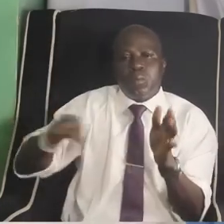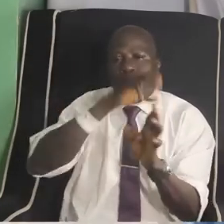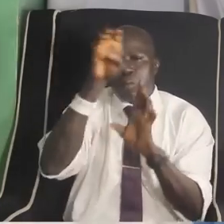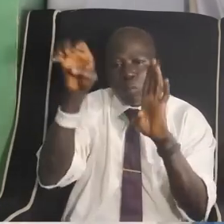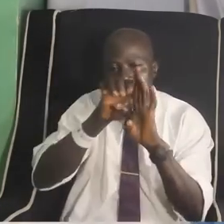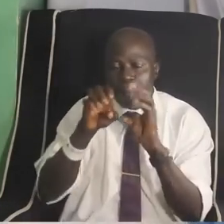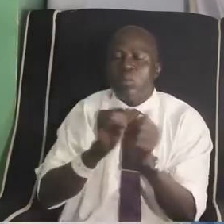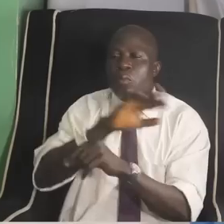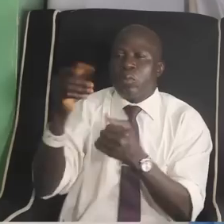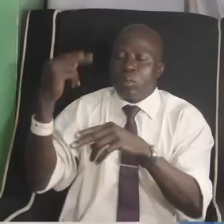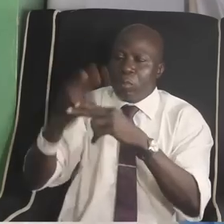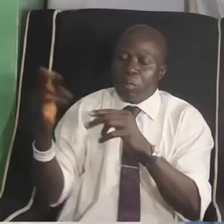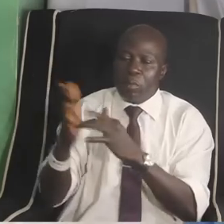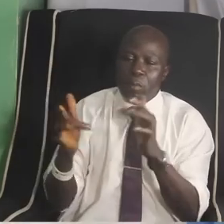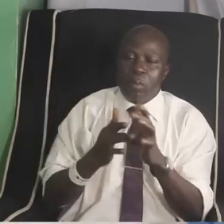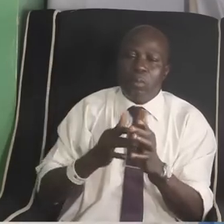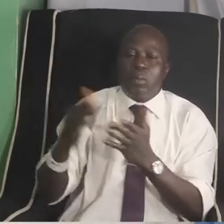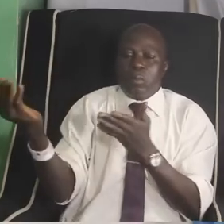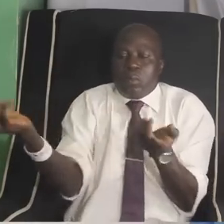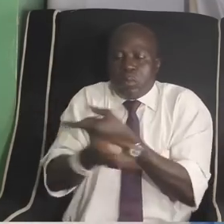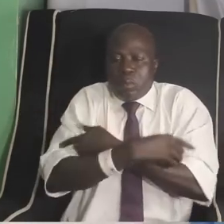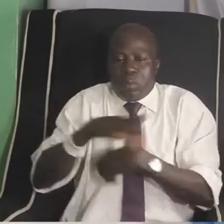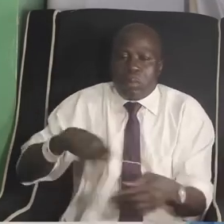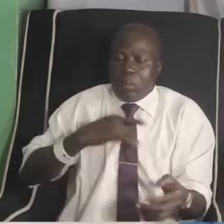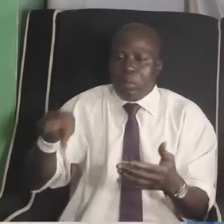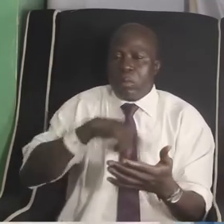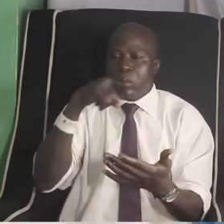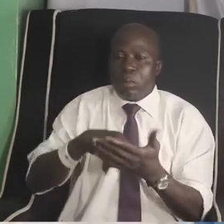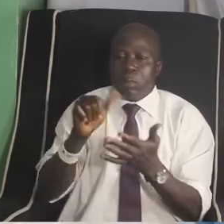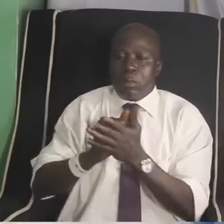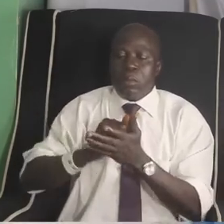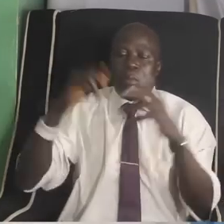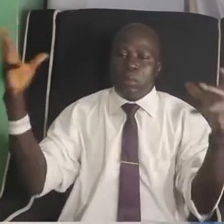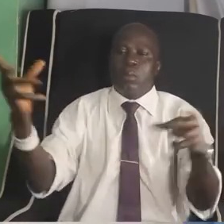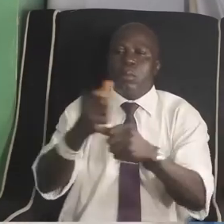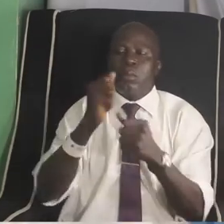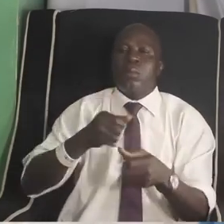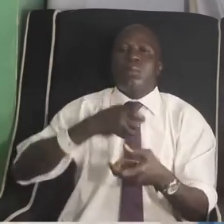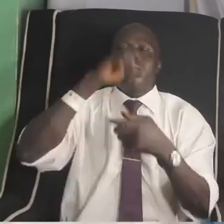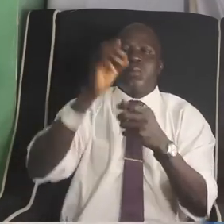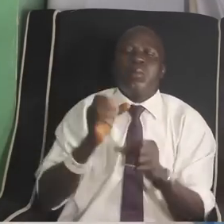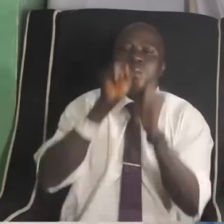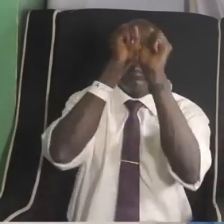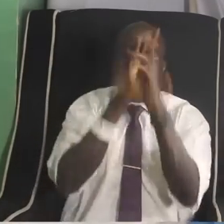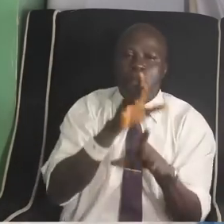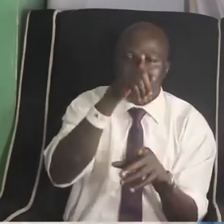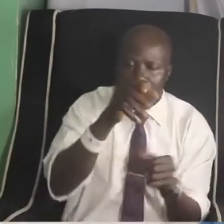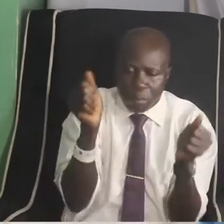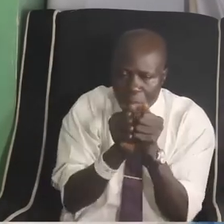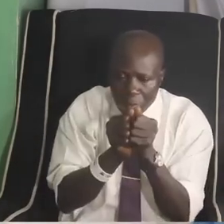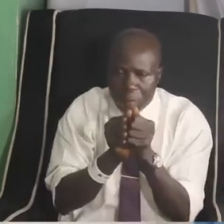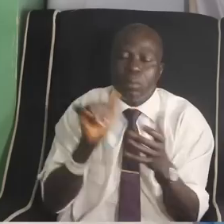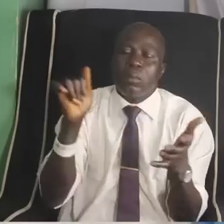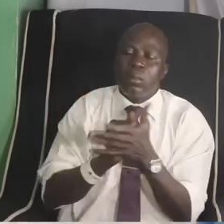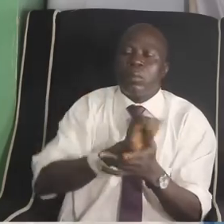oruko Jesu. In the name of Jesus. Ayajo ojo yi. A day like this. To ni agbara. I very significant. Ni mo bi sure fun o. I bless you. We pe.